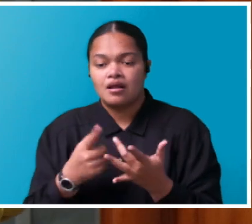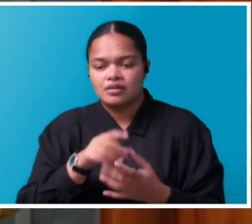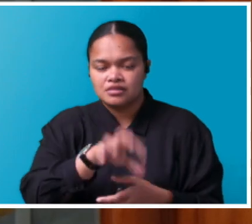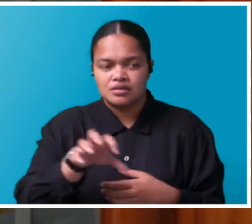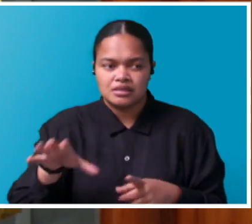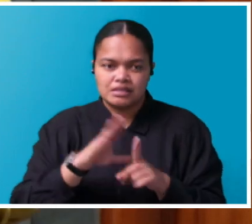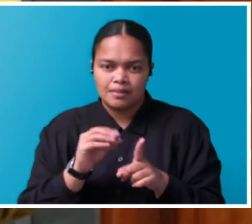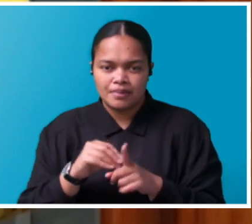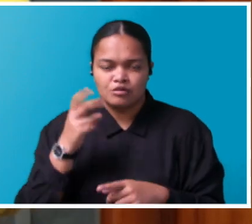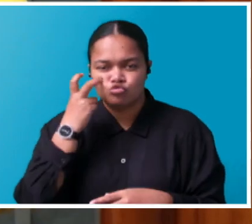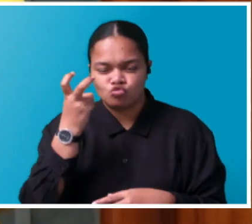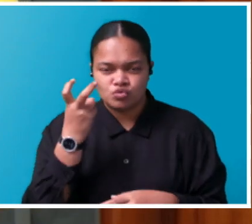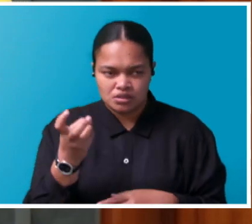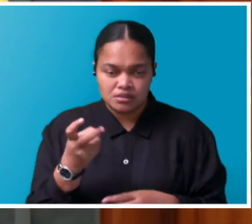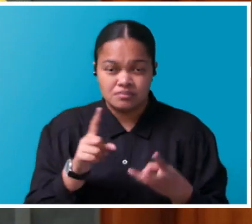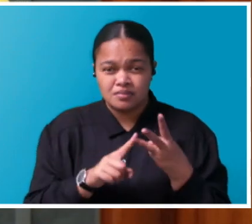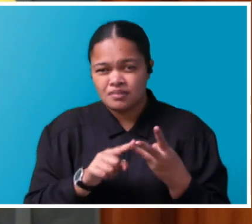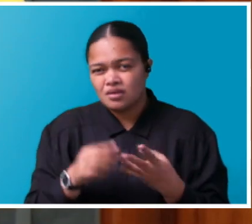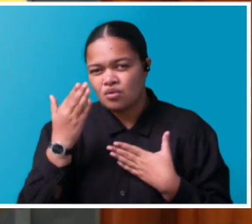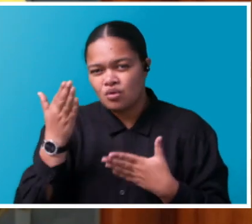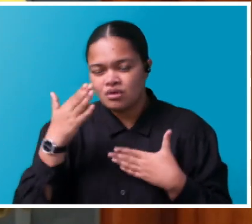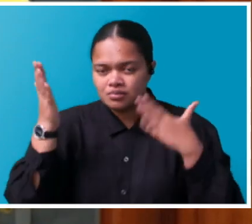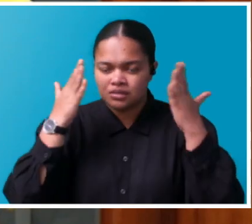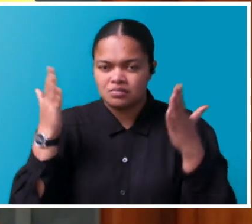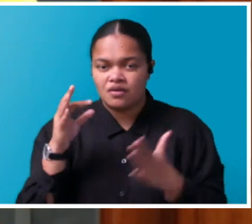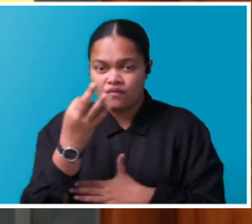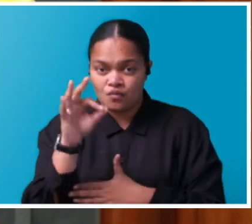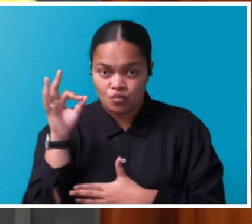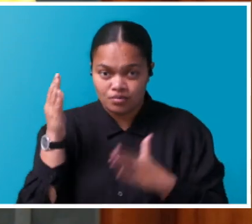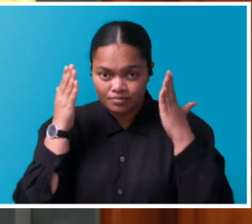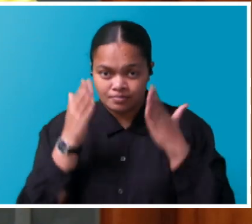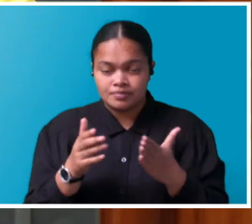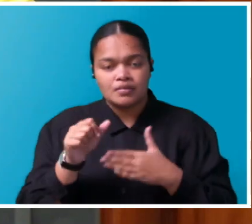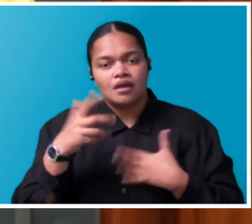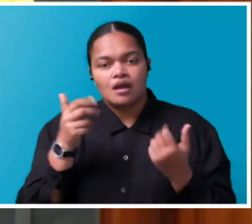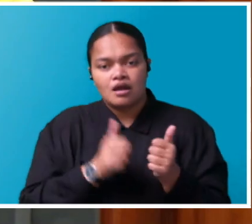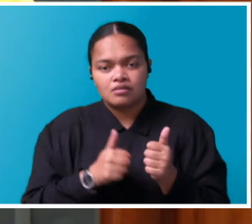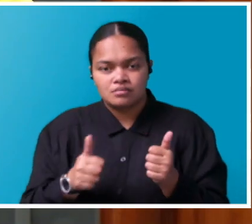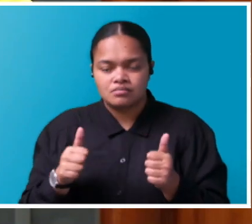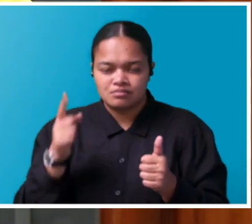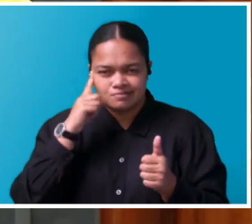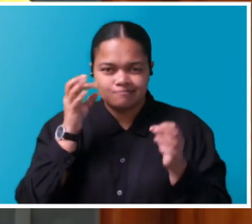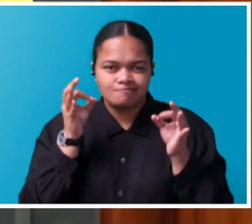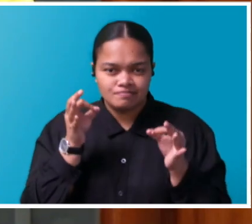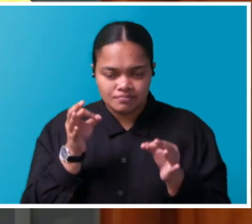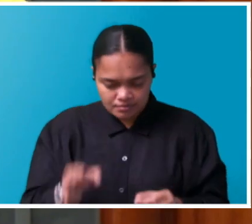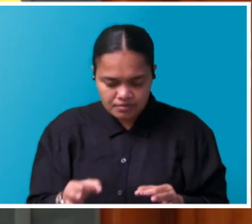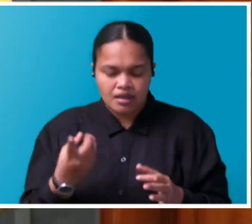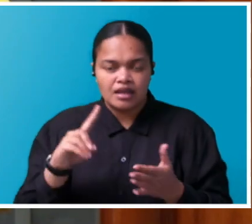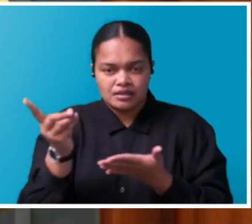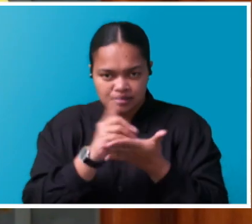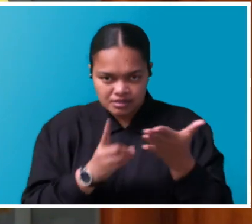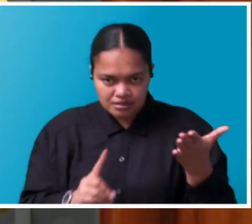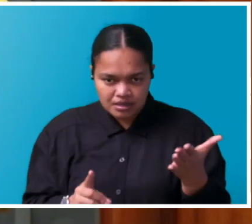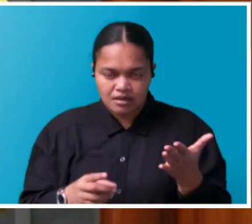example, tourism. Thirdly, Honorable Speaker, the forest-based carbon trade arrangement is designed to